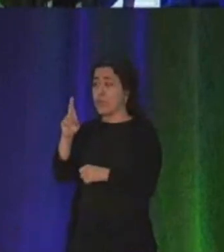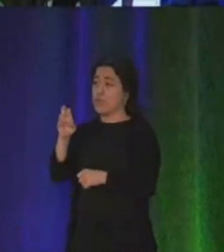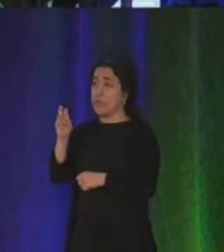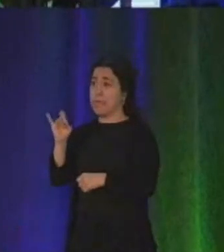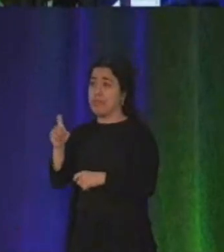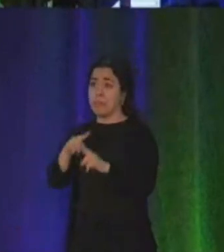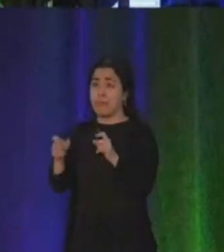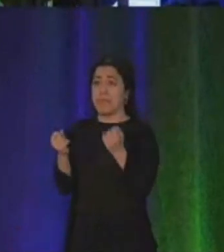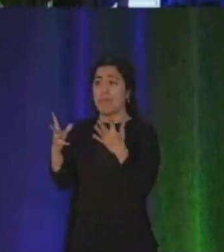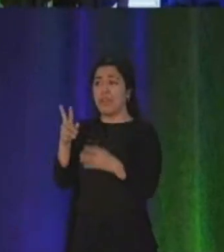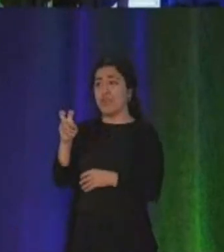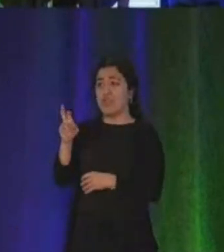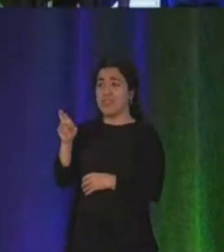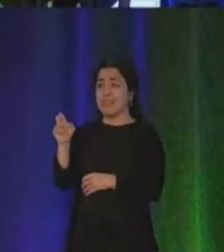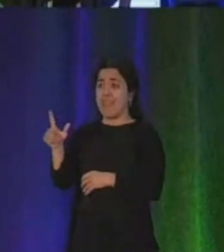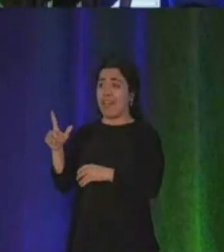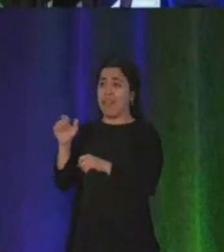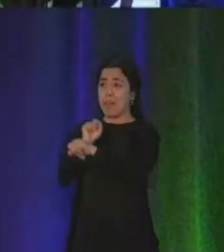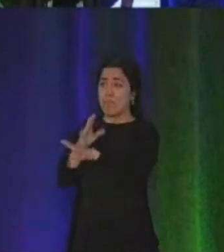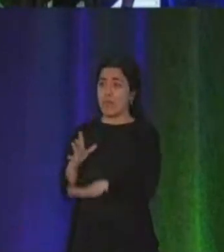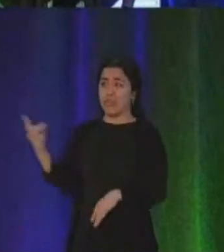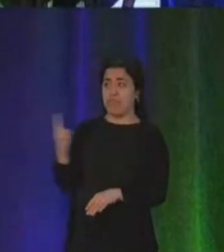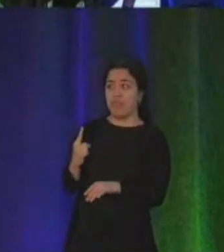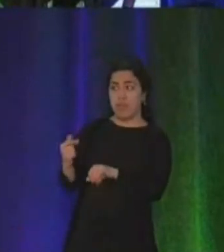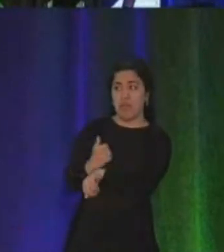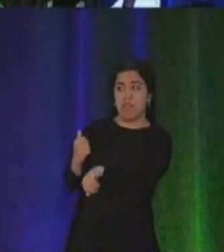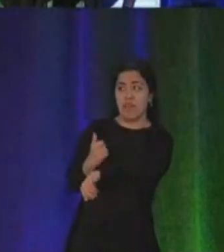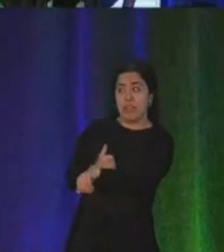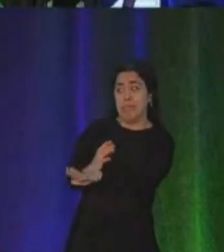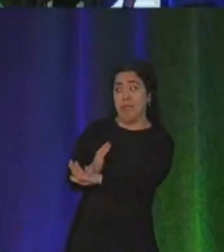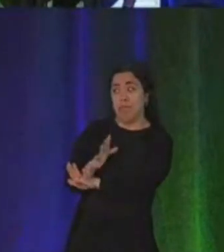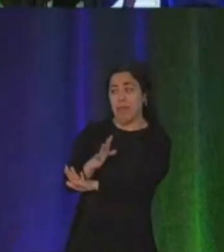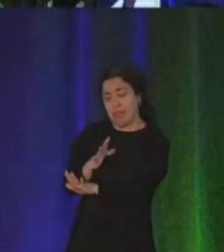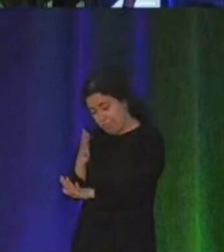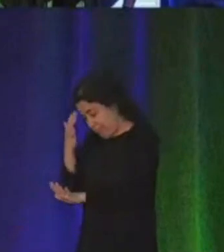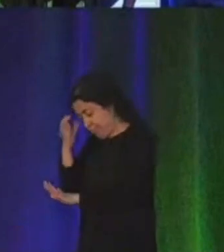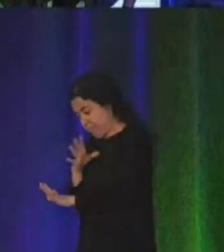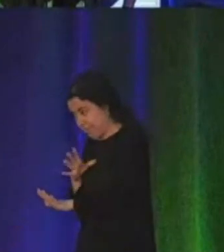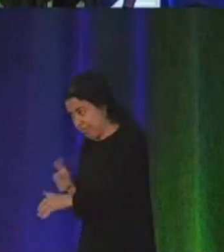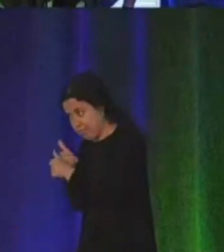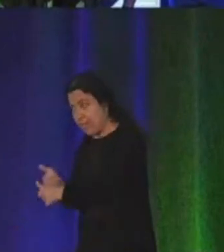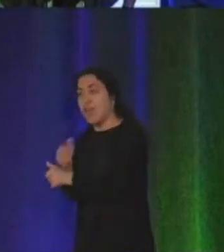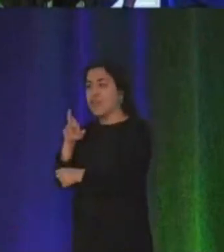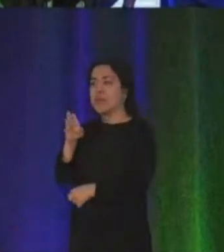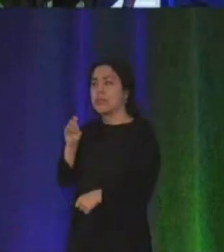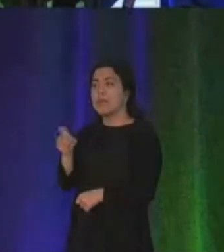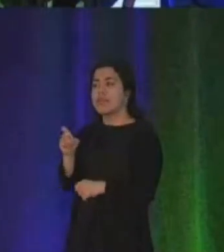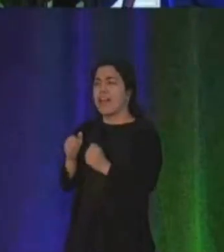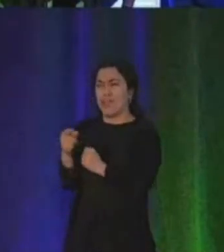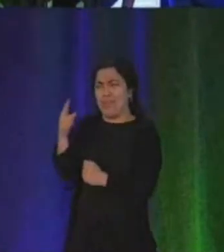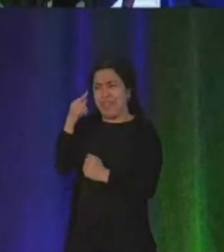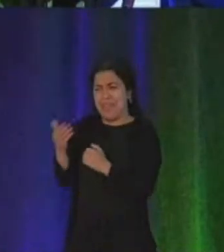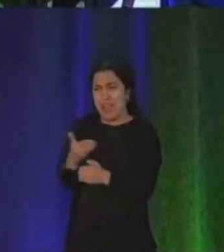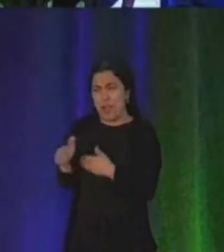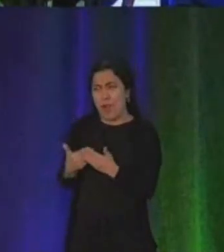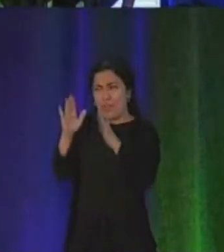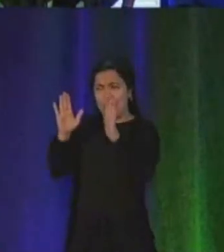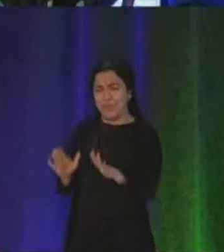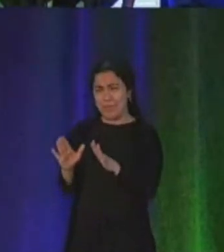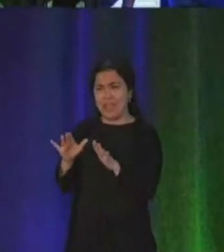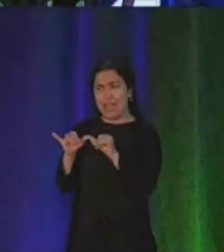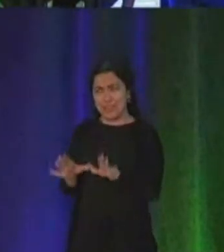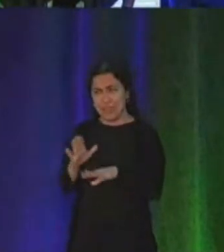employees showed up at my house and started threatening me, so I had to switch it and make it about Remix. I mean, how do you guys think they hired all those great engineers from the React